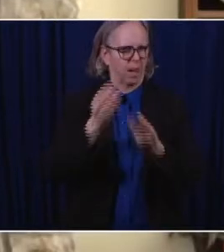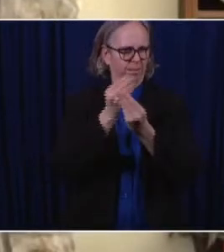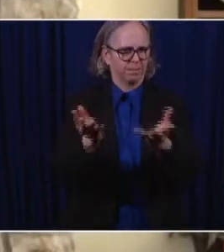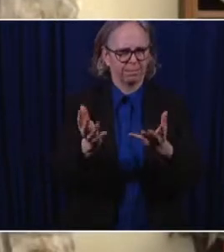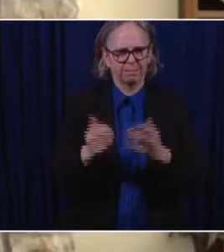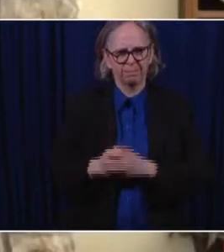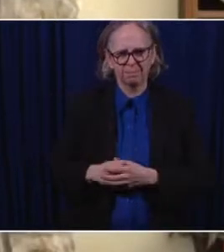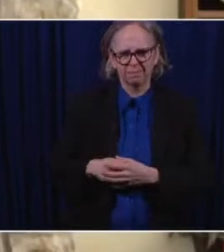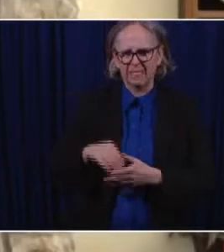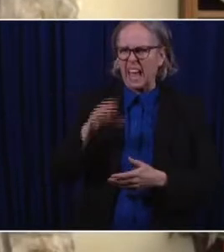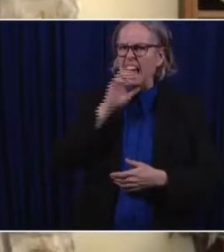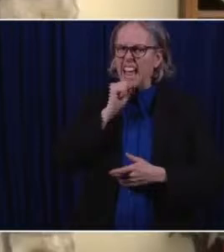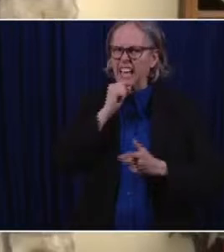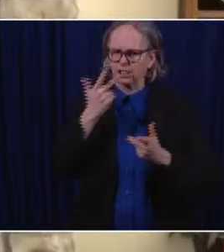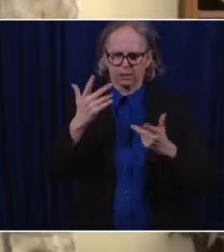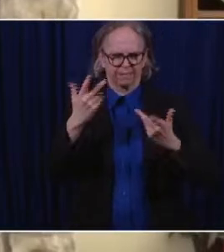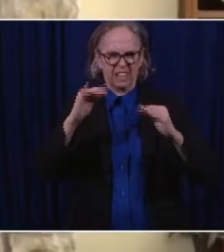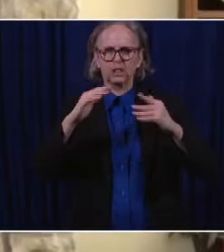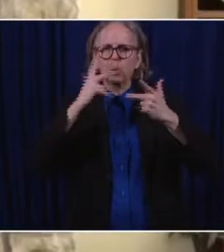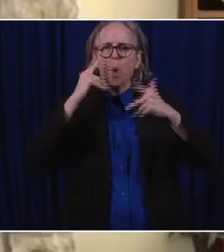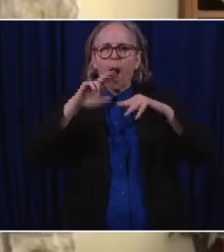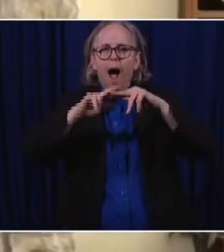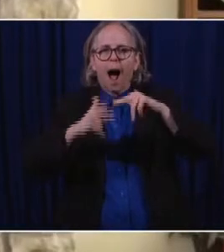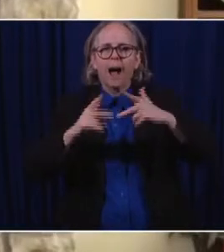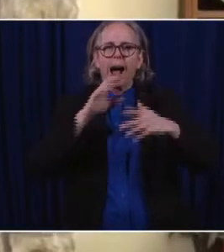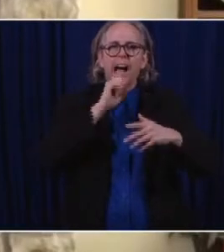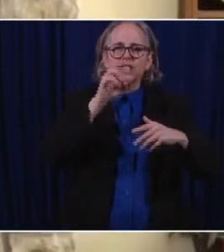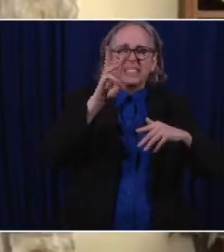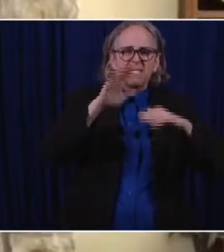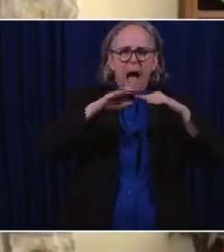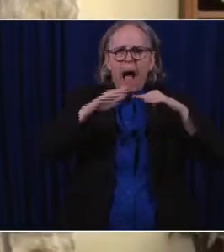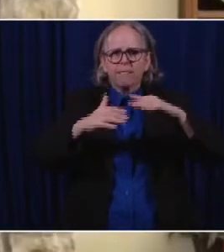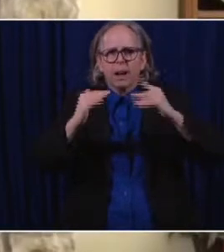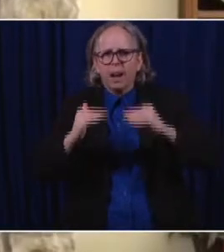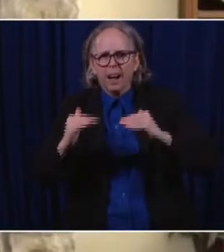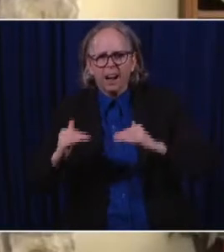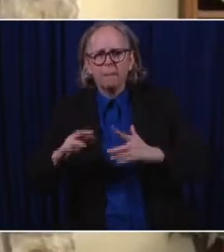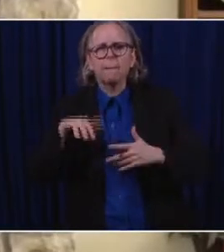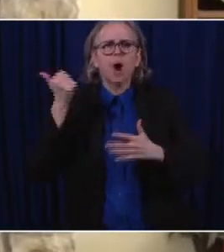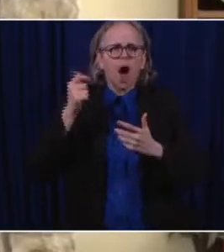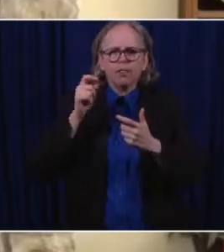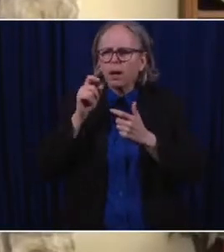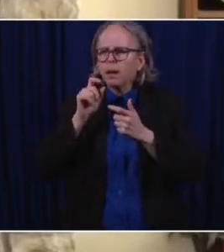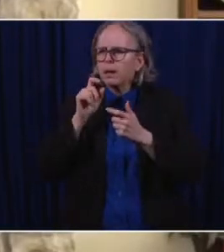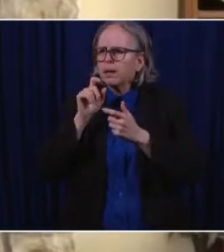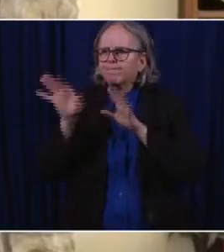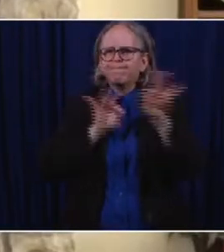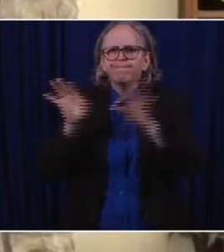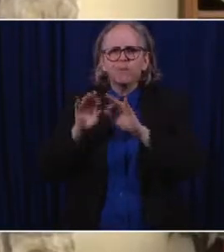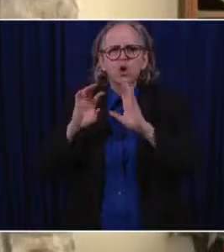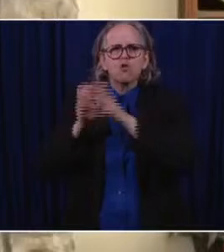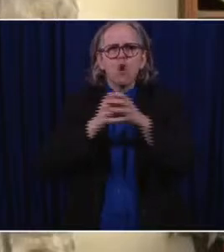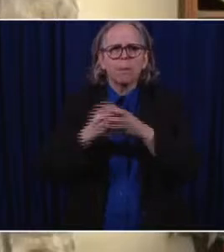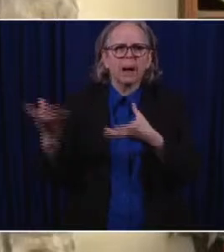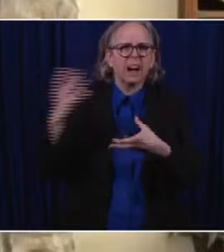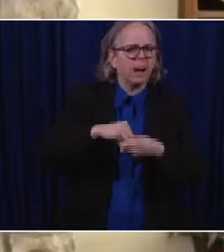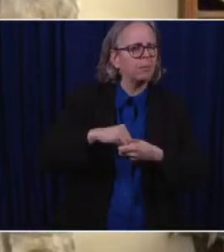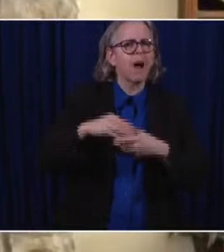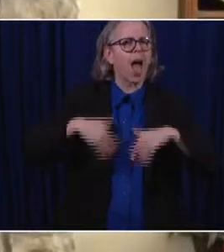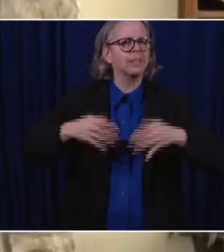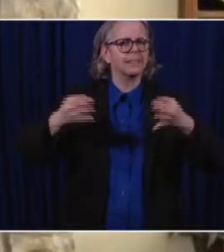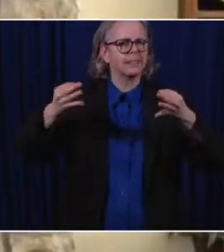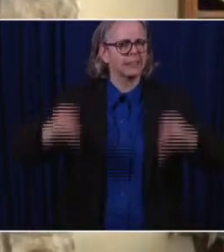it may include some specific groups as well. And again, the determination that what we're looking at